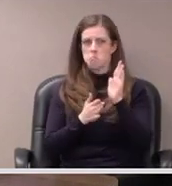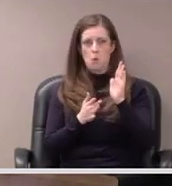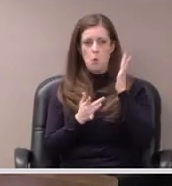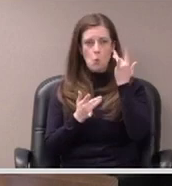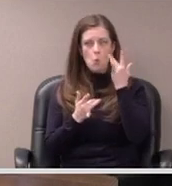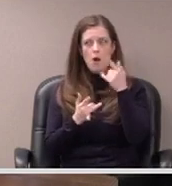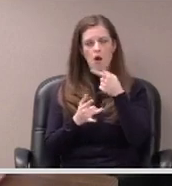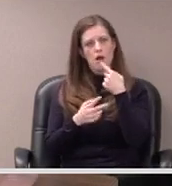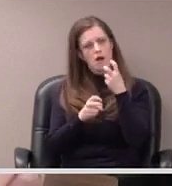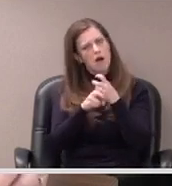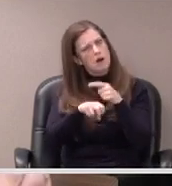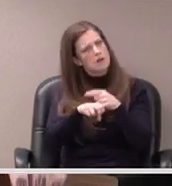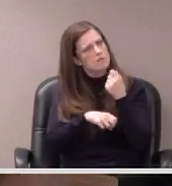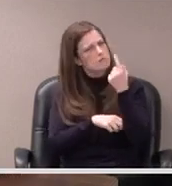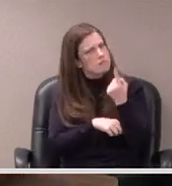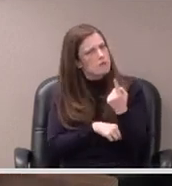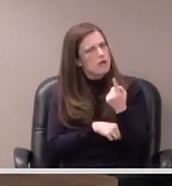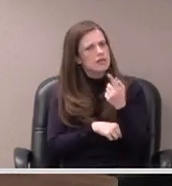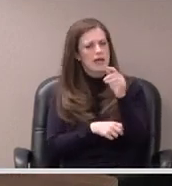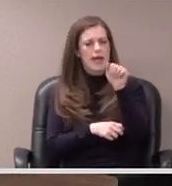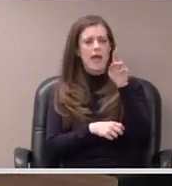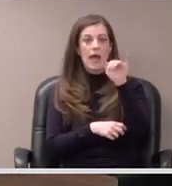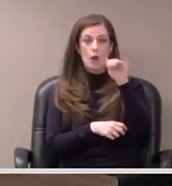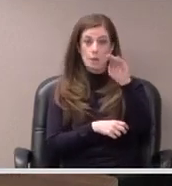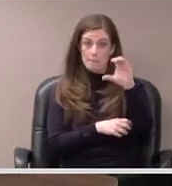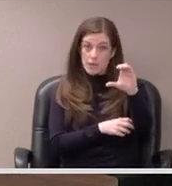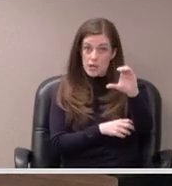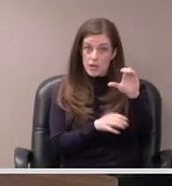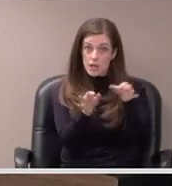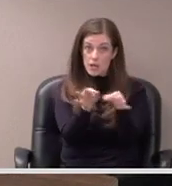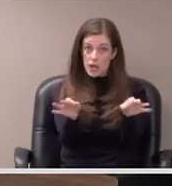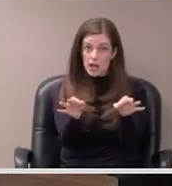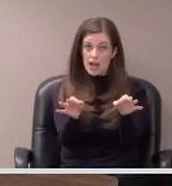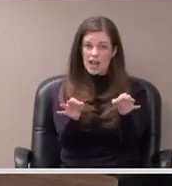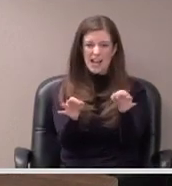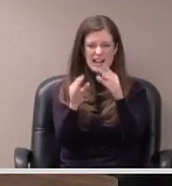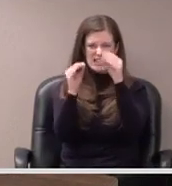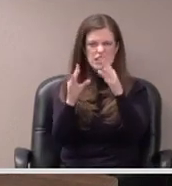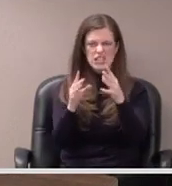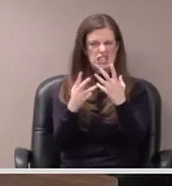she had a hard time understanding Arabic and her teachers would often beat her.